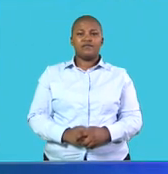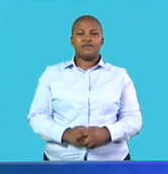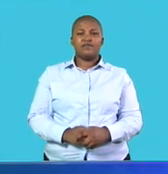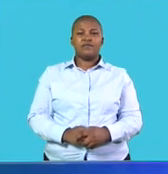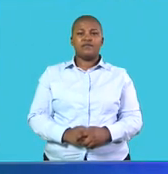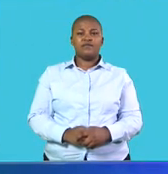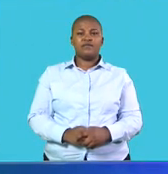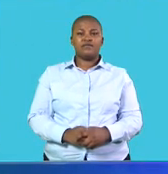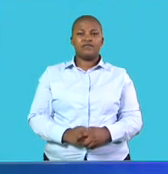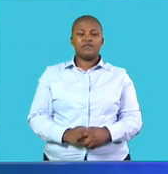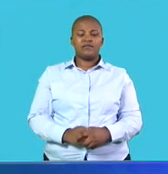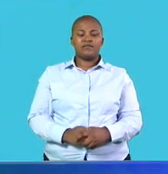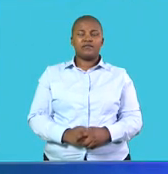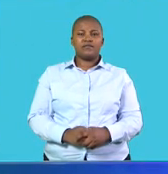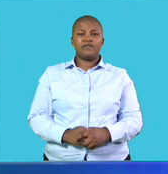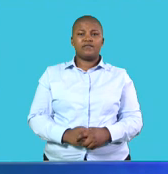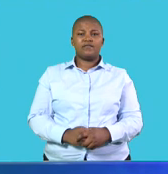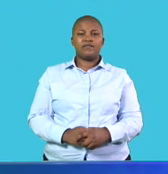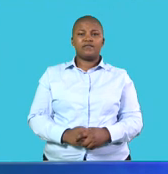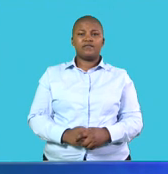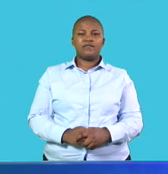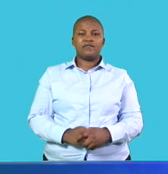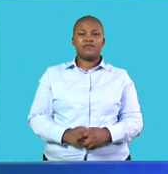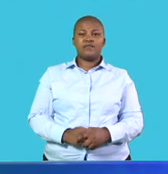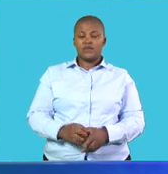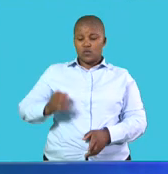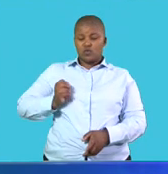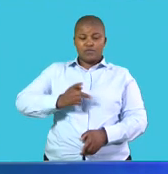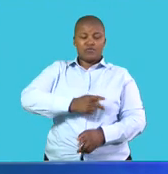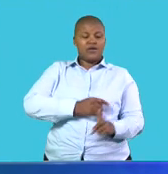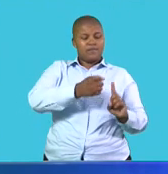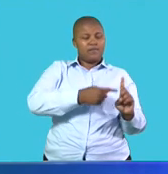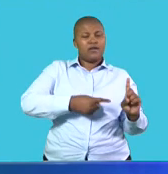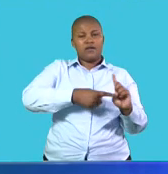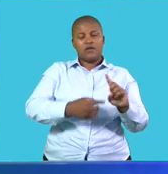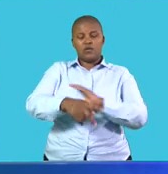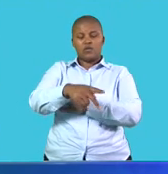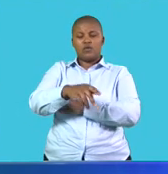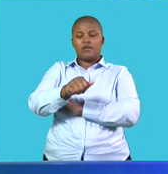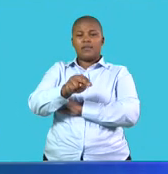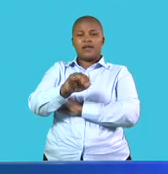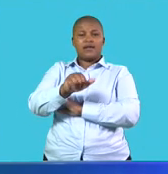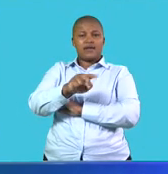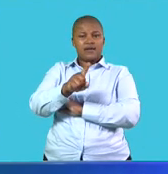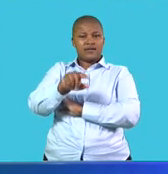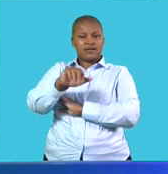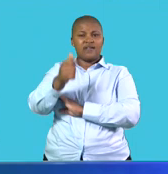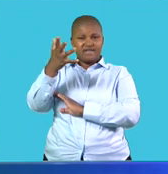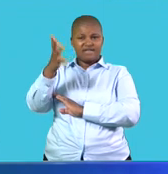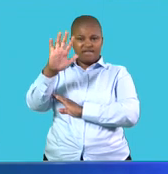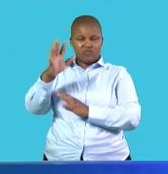Kona manjalo ndunankulu wasegolo ngosihlalo we-ANC esifundazweni uPhanyanza Lesufu sevume inqubeleka phambili esiyenziwe yiqembu elibusa ifeza